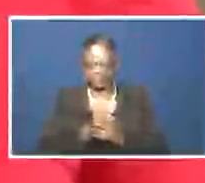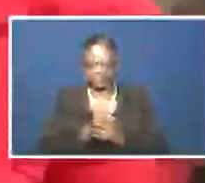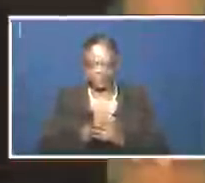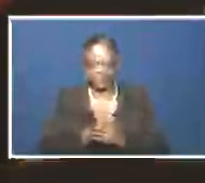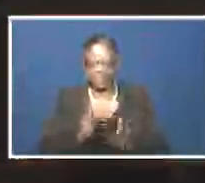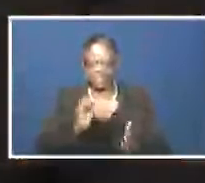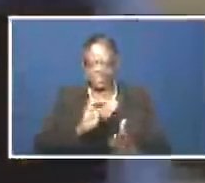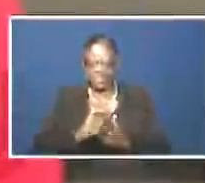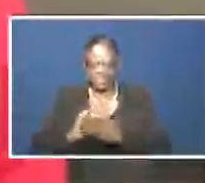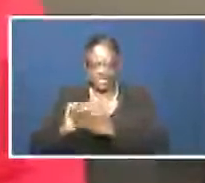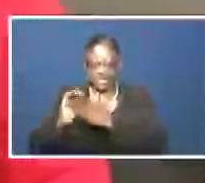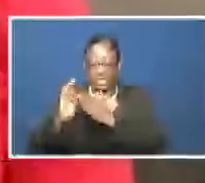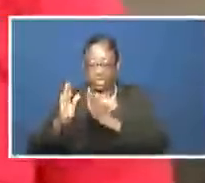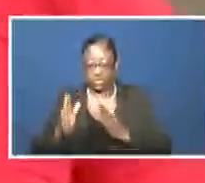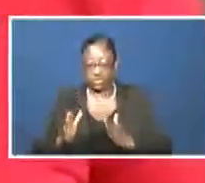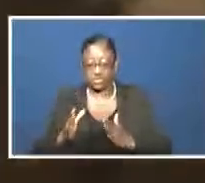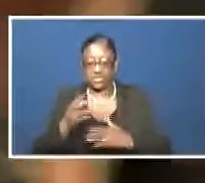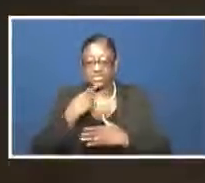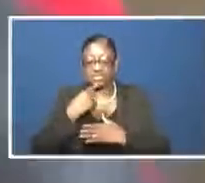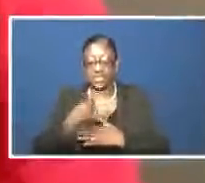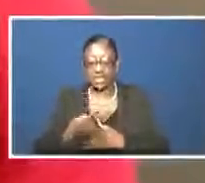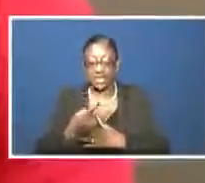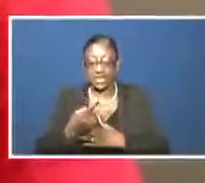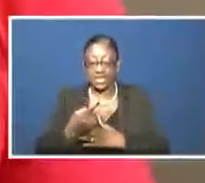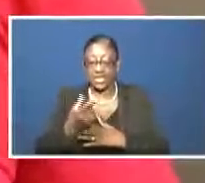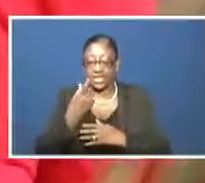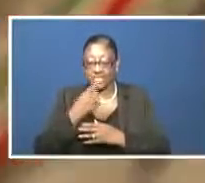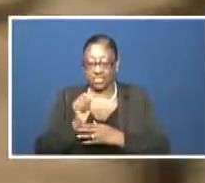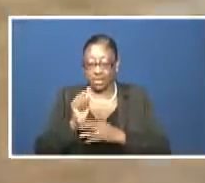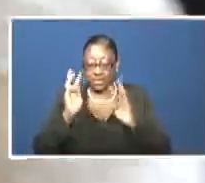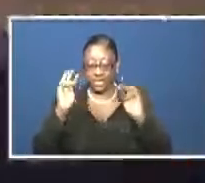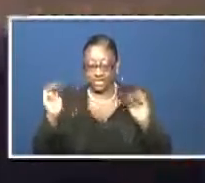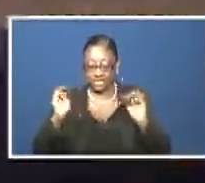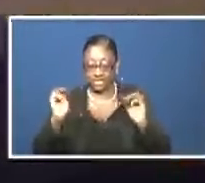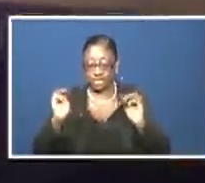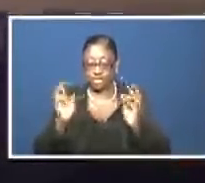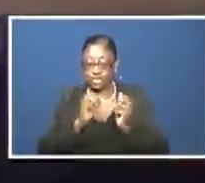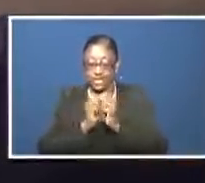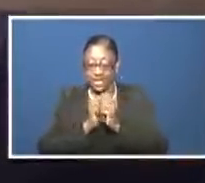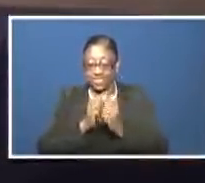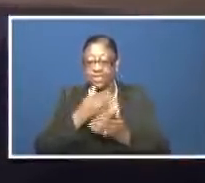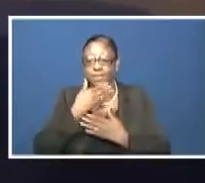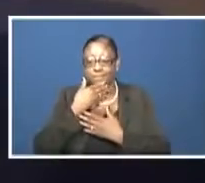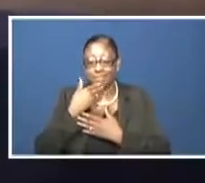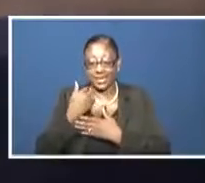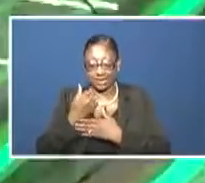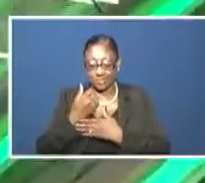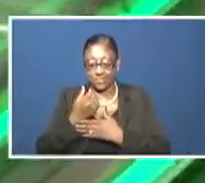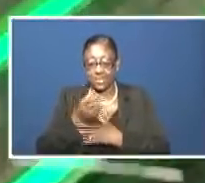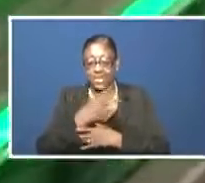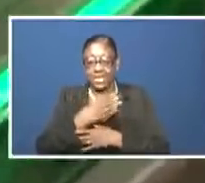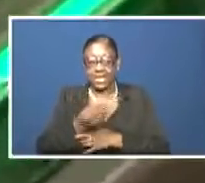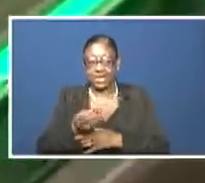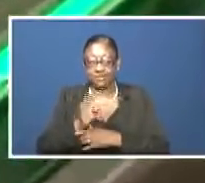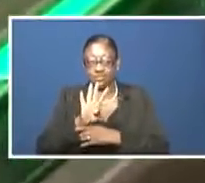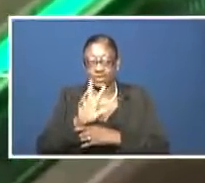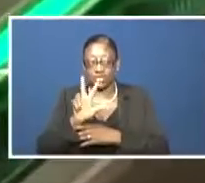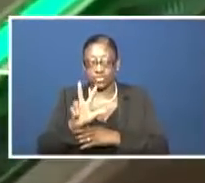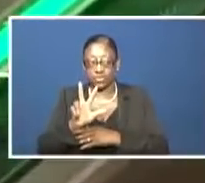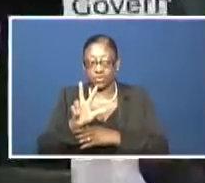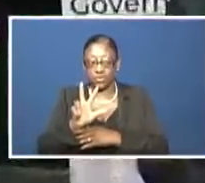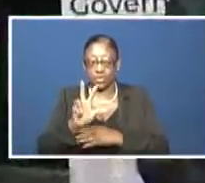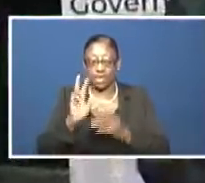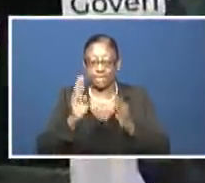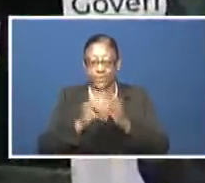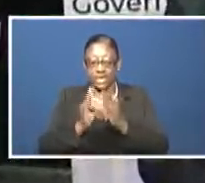Leaders from across the region touting a message of being better together at the official opening ceremony Sunday evening for the 43rd regional